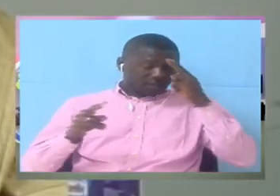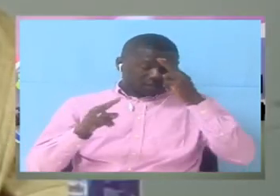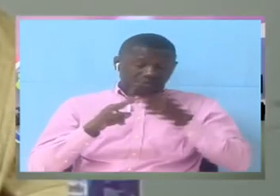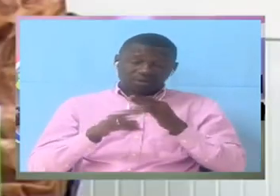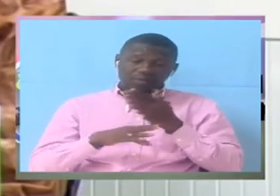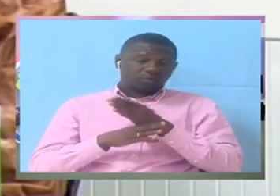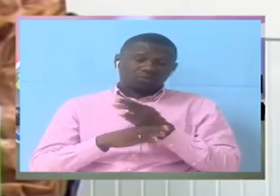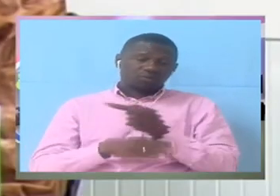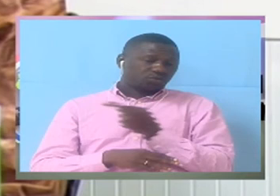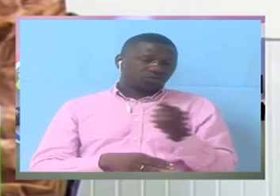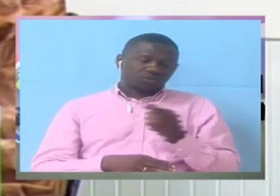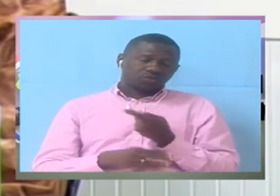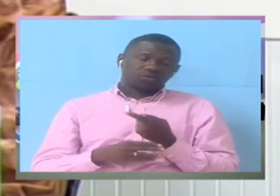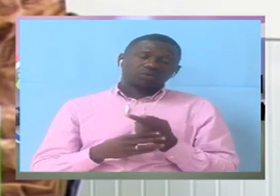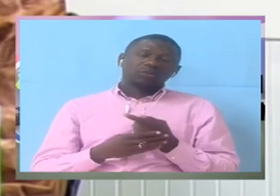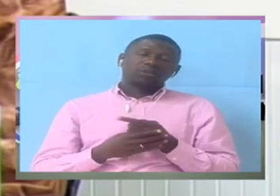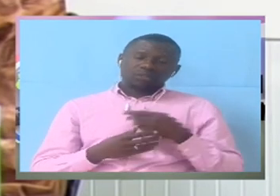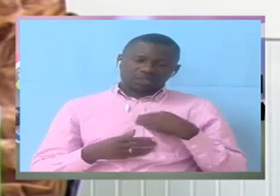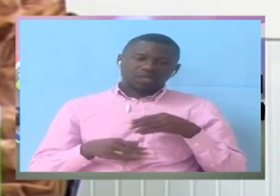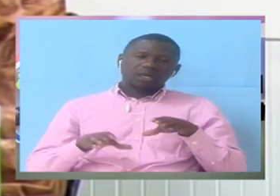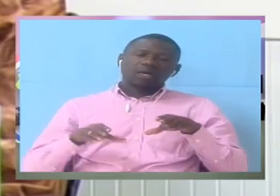us,